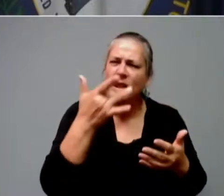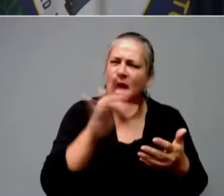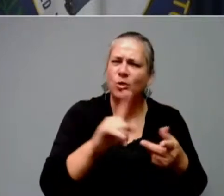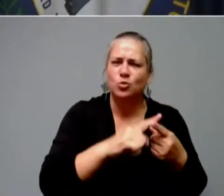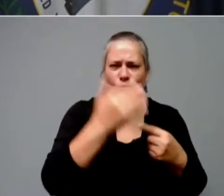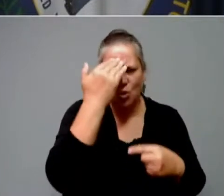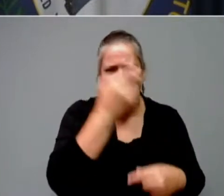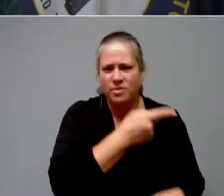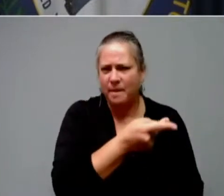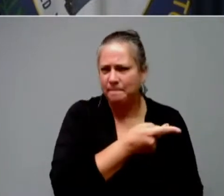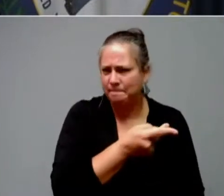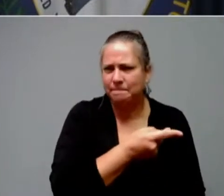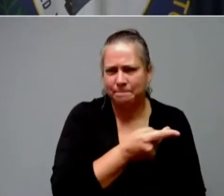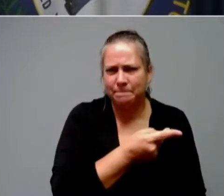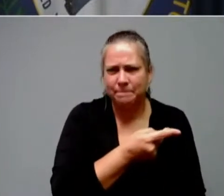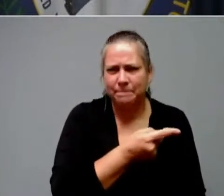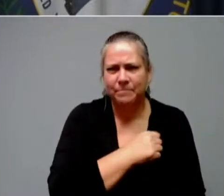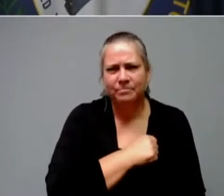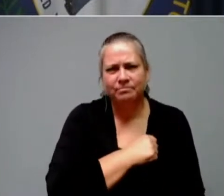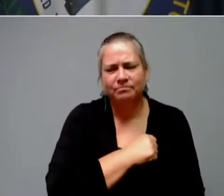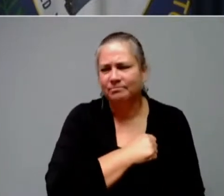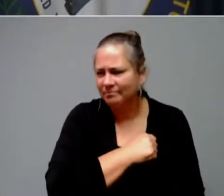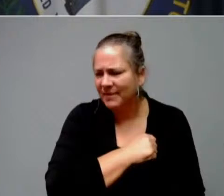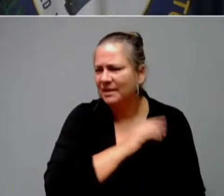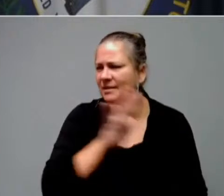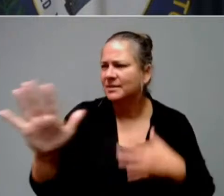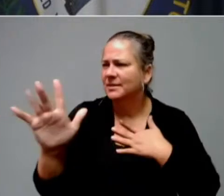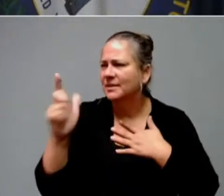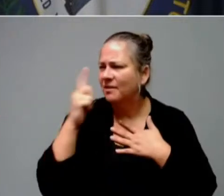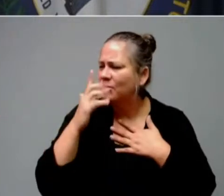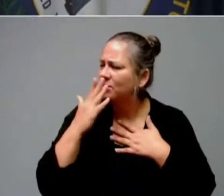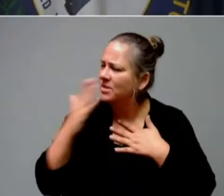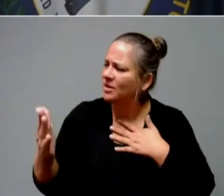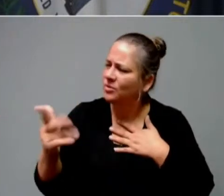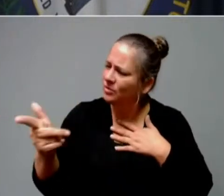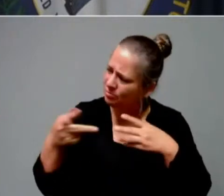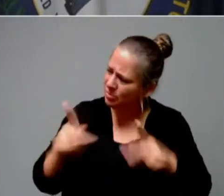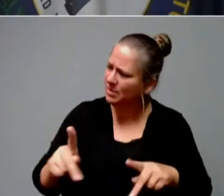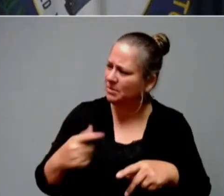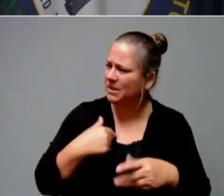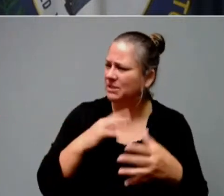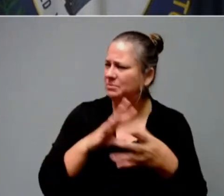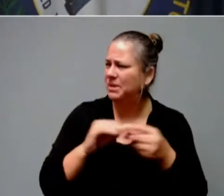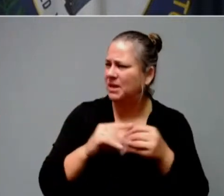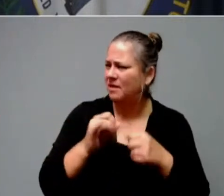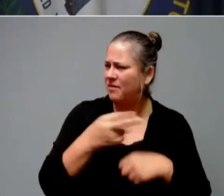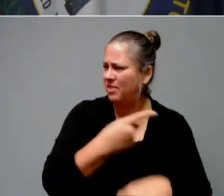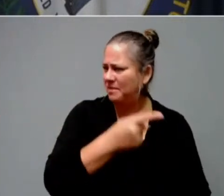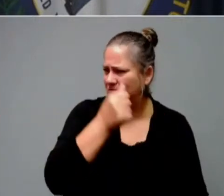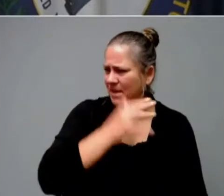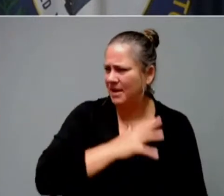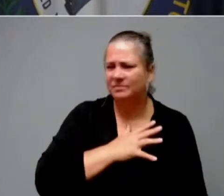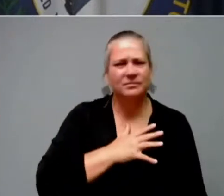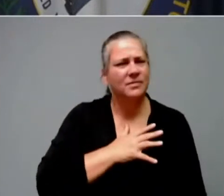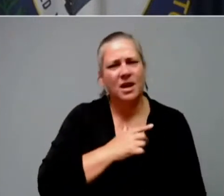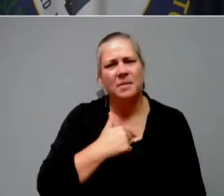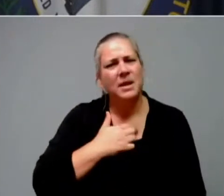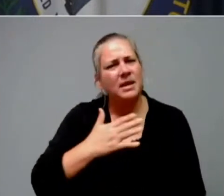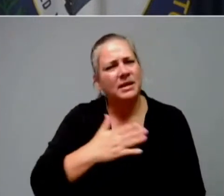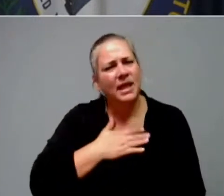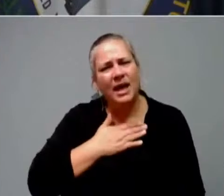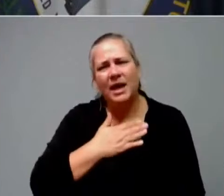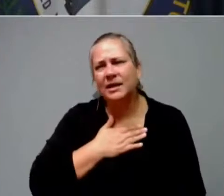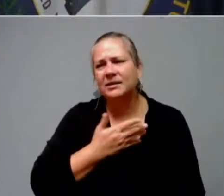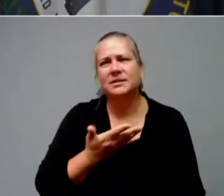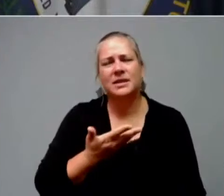Governor, again, thank you for allowing me to speak about these two great men. I'm glad to be the voice of these men